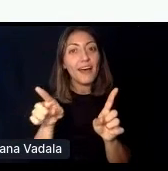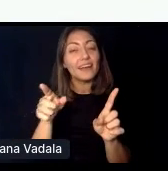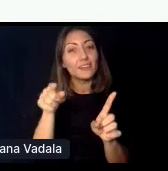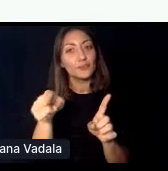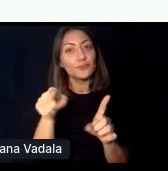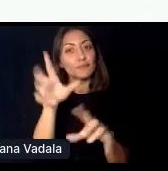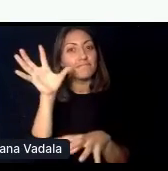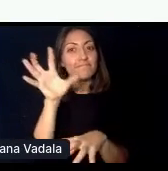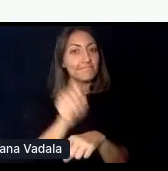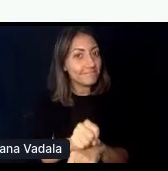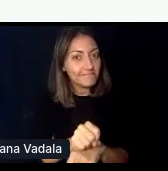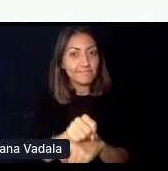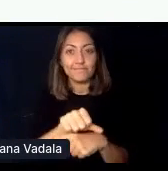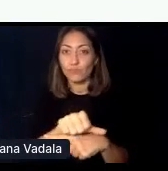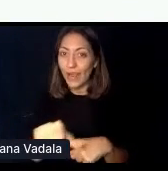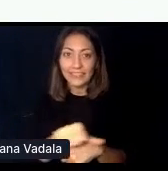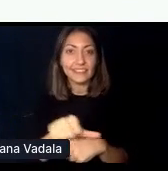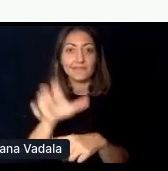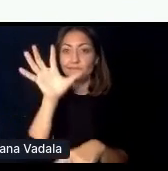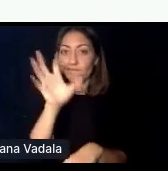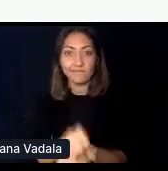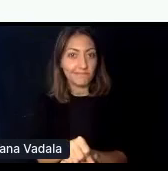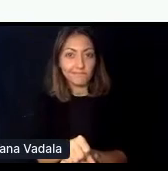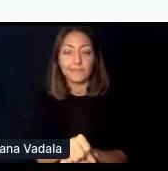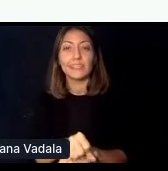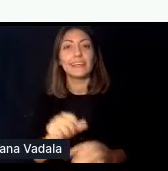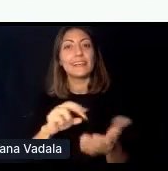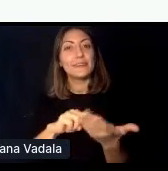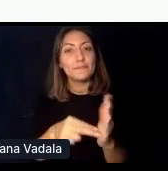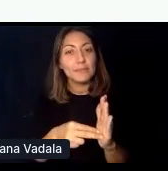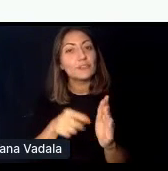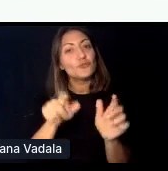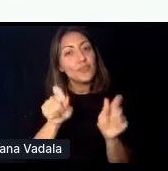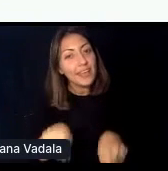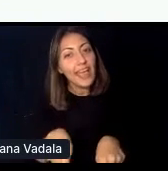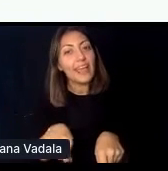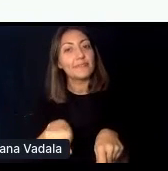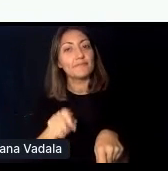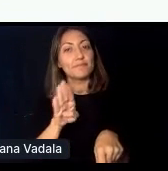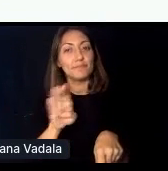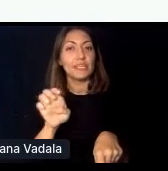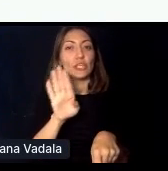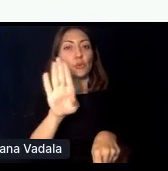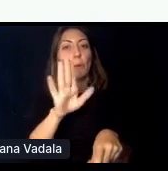being the best you that you possibly can be every time for other folks.